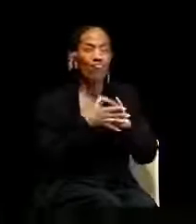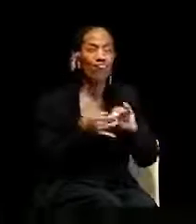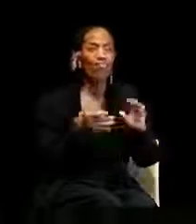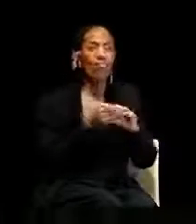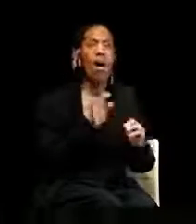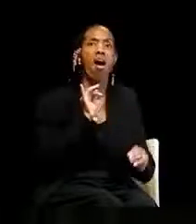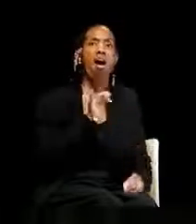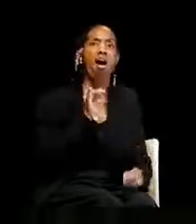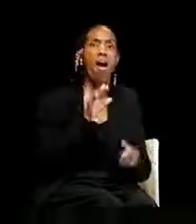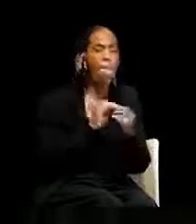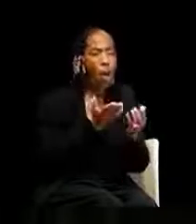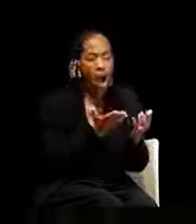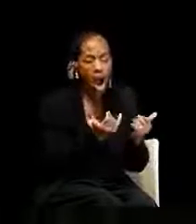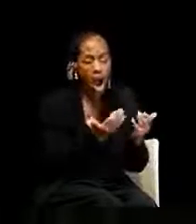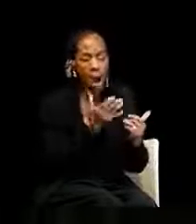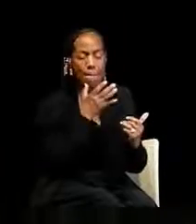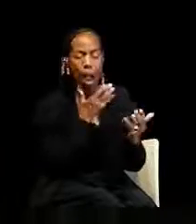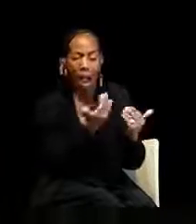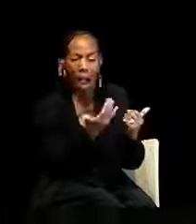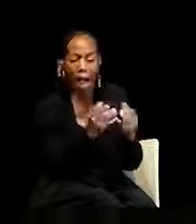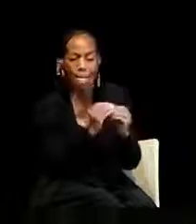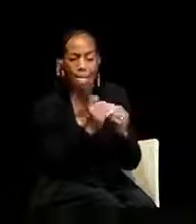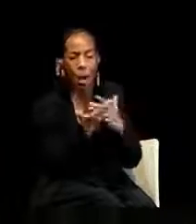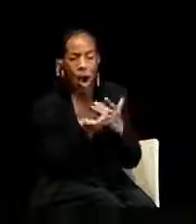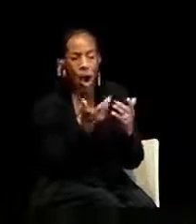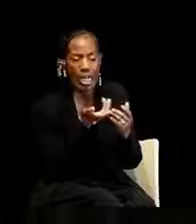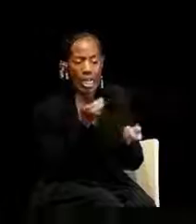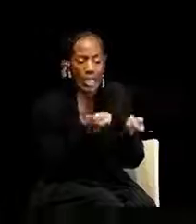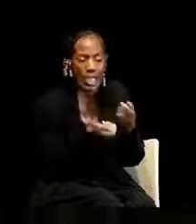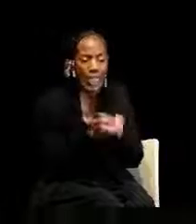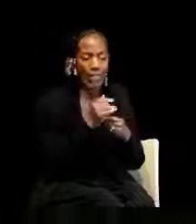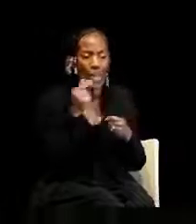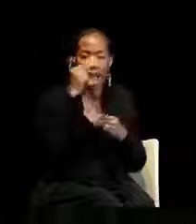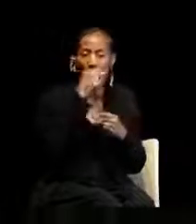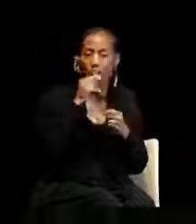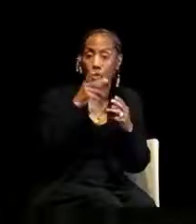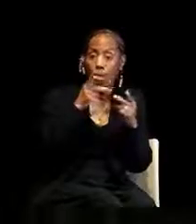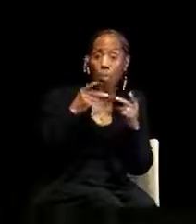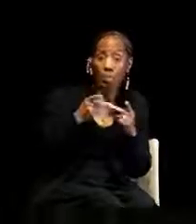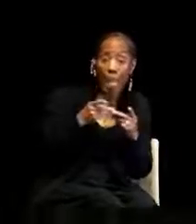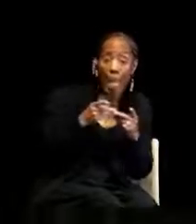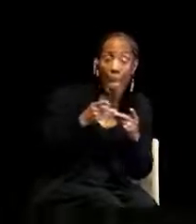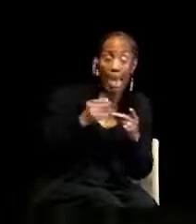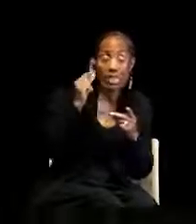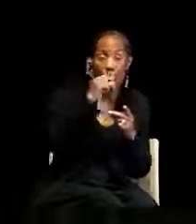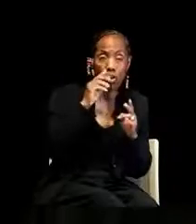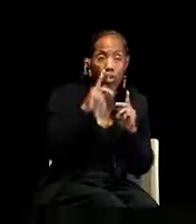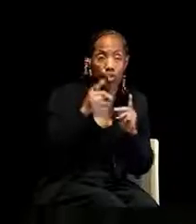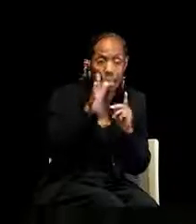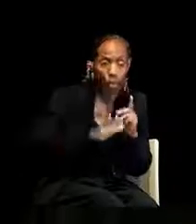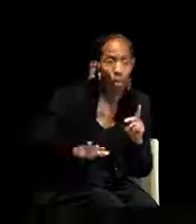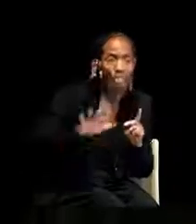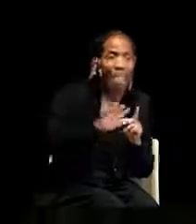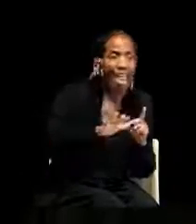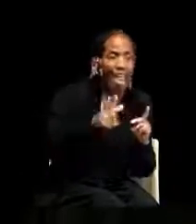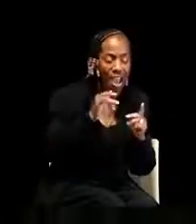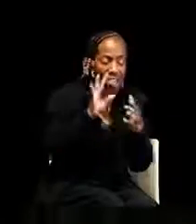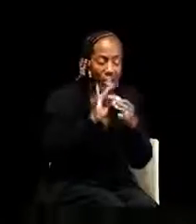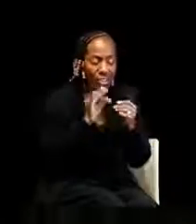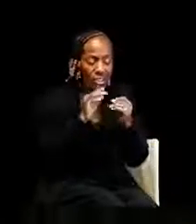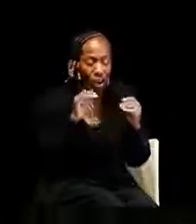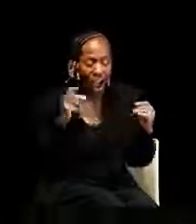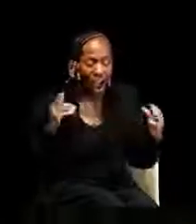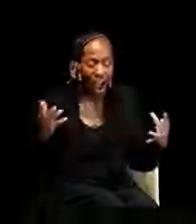like, oh, tell me a little bit more about that place. And then I'll go Google the places. I'll go Google people in those places. And then the story